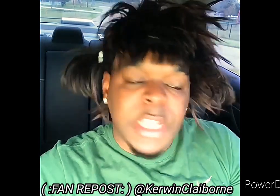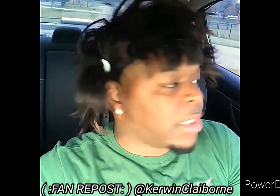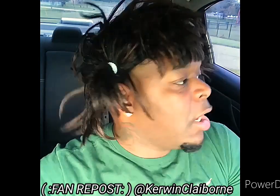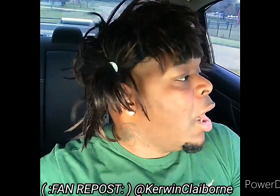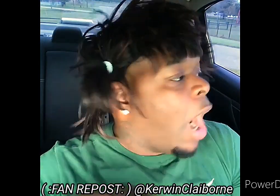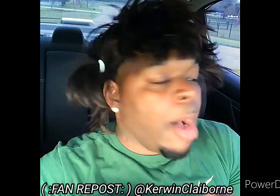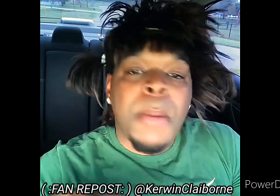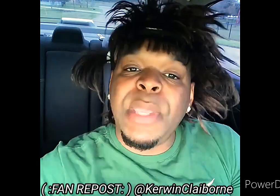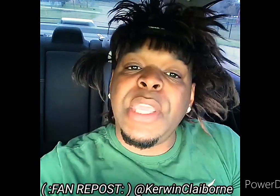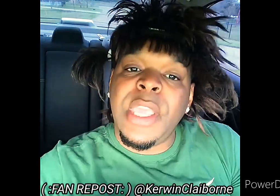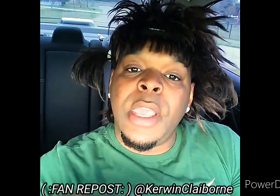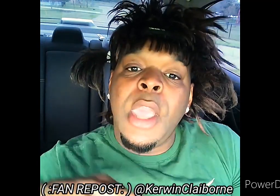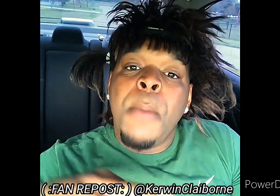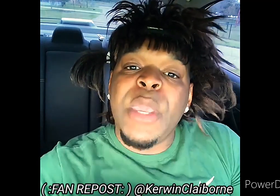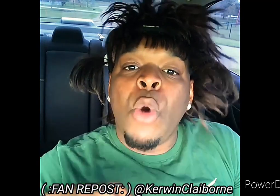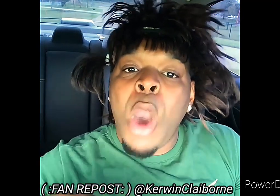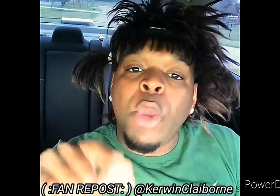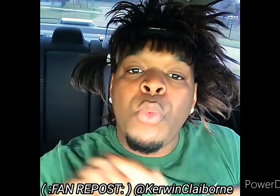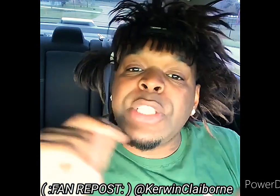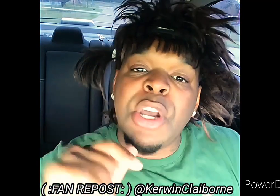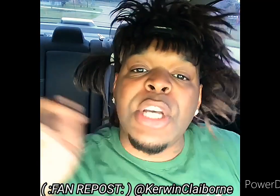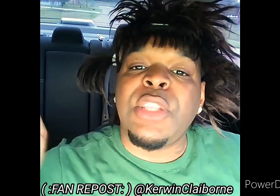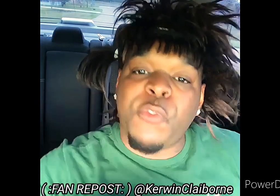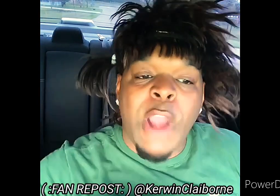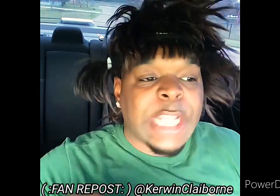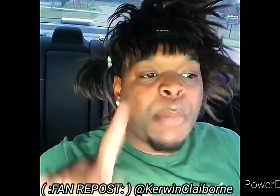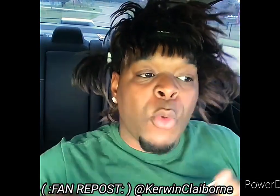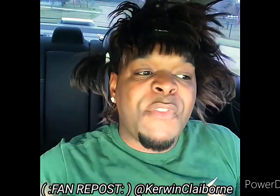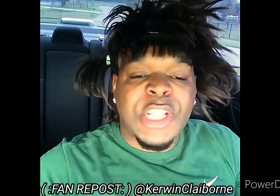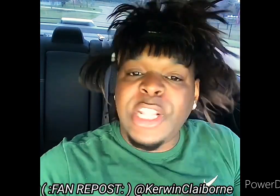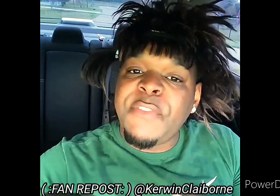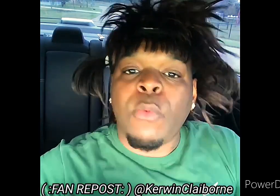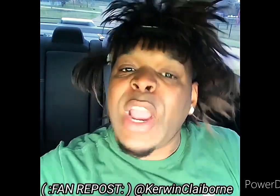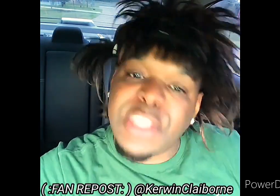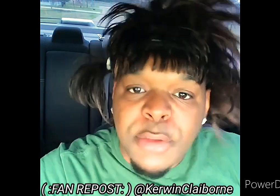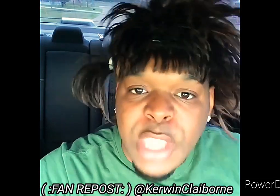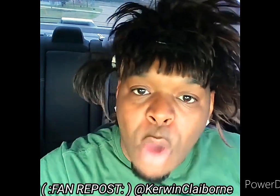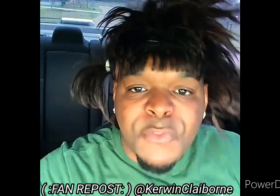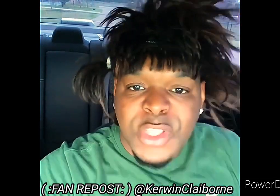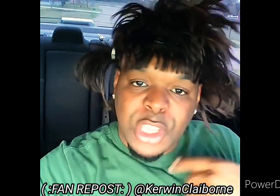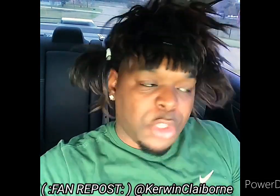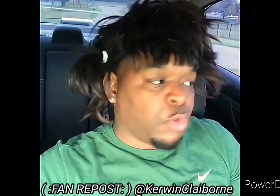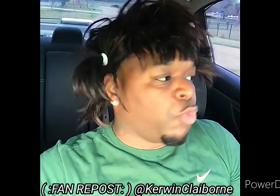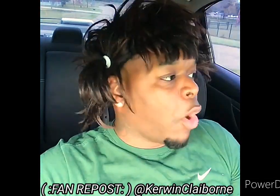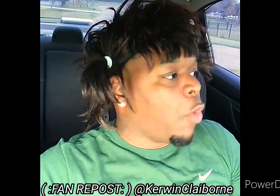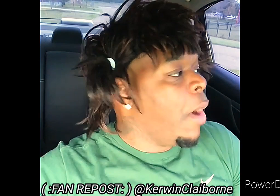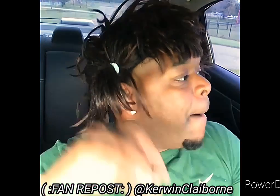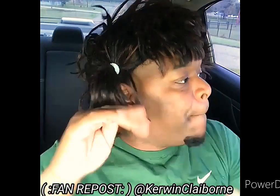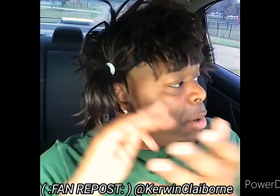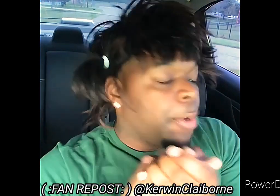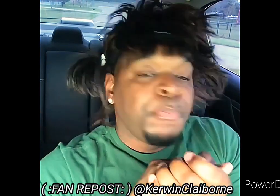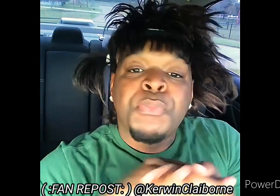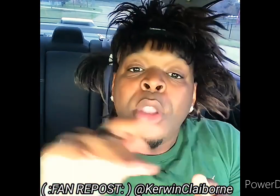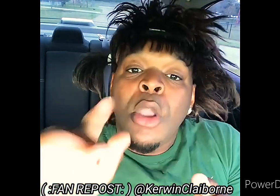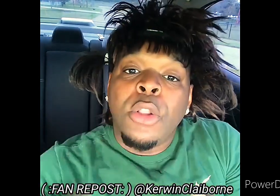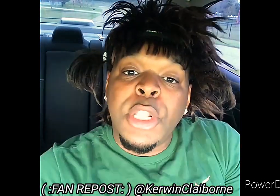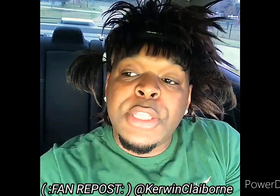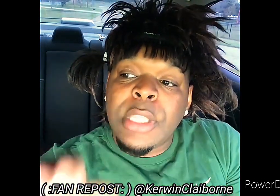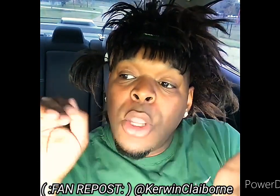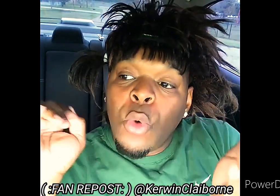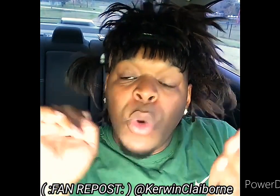a job but listen i'ma be in milwaukee wisconsin friday but we finna leave out right now y'all we finna head on the road but